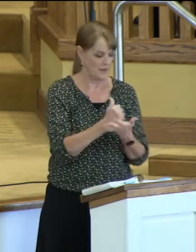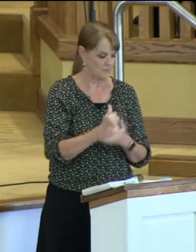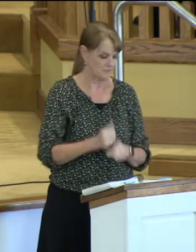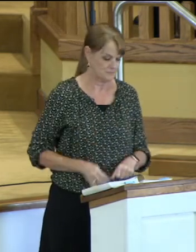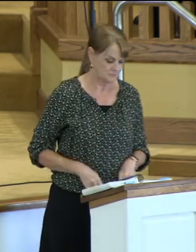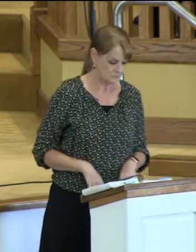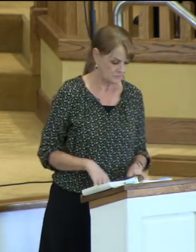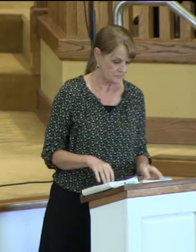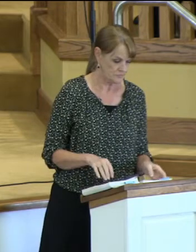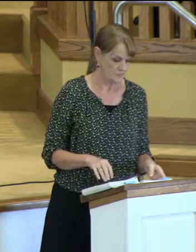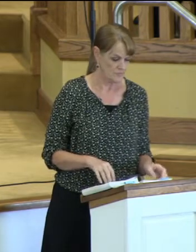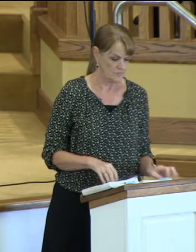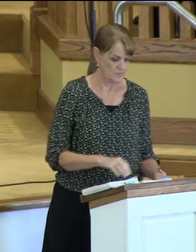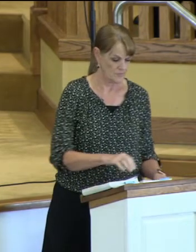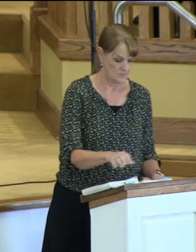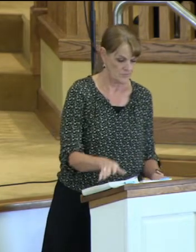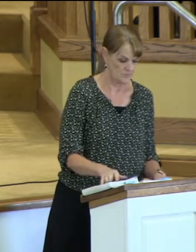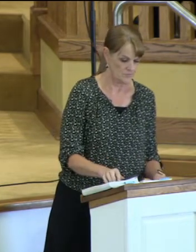seated.